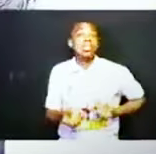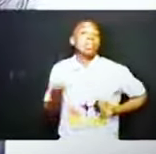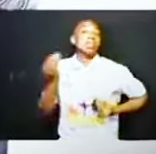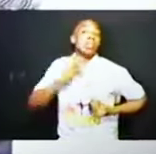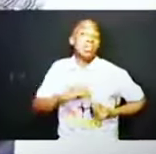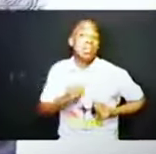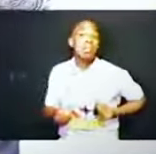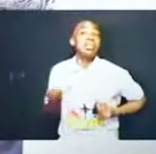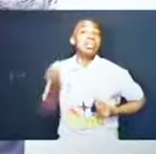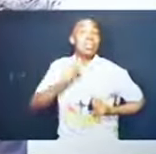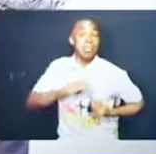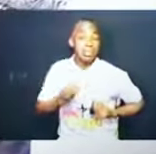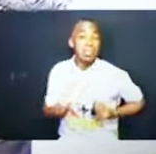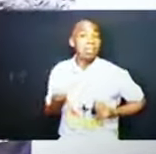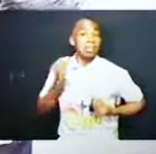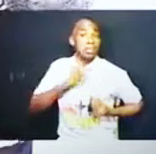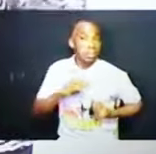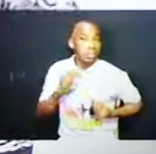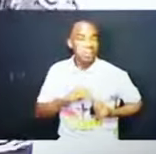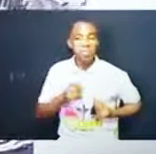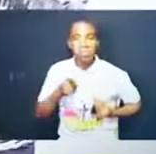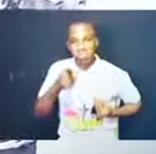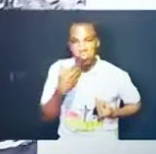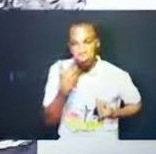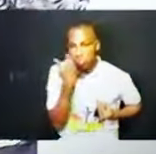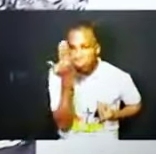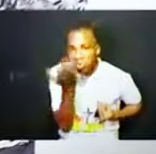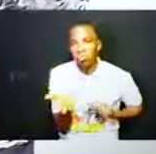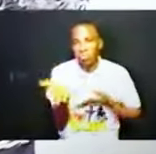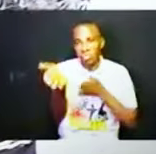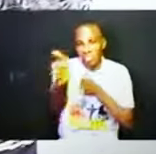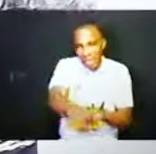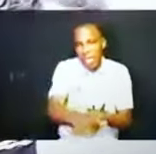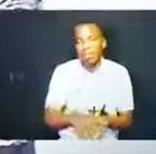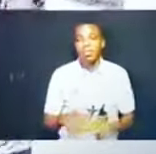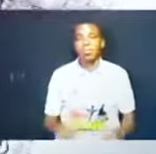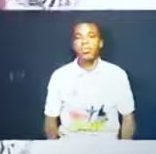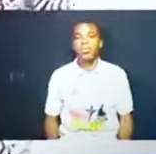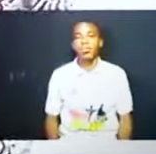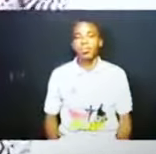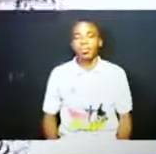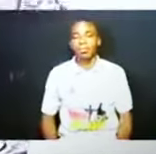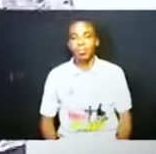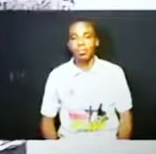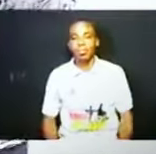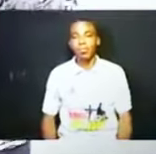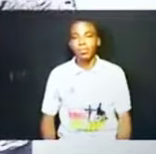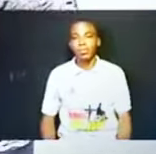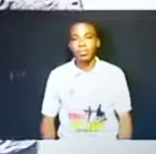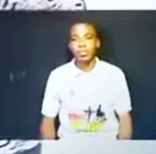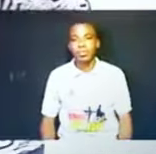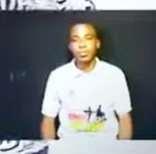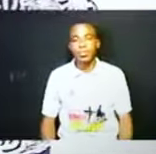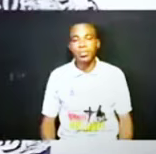yourself, you die before your time. Obebuaba we nyina no na odi mu ya odie na sie wa kuma mu a